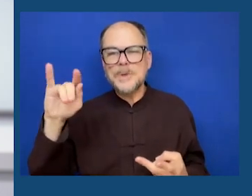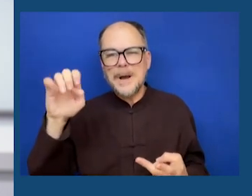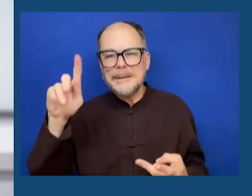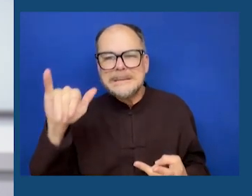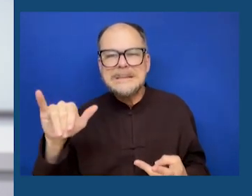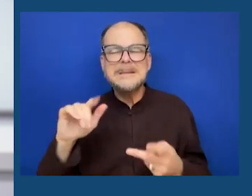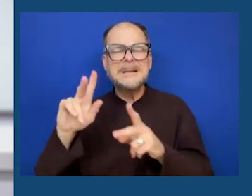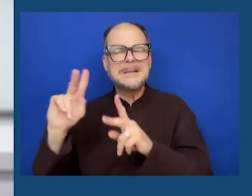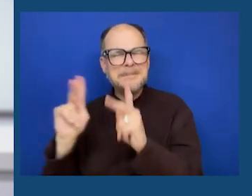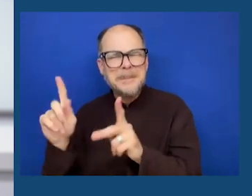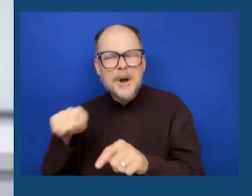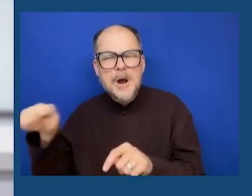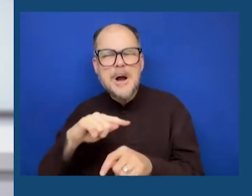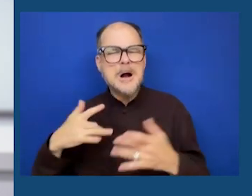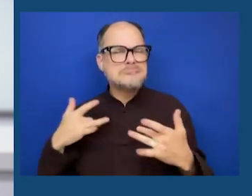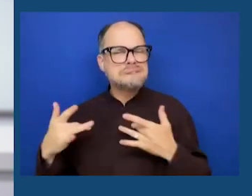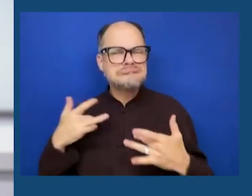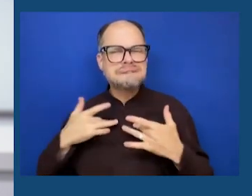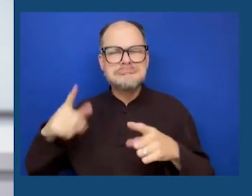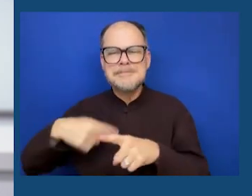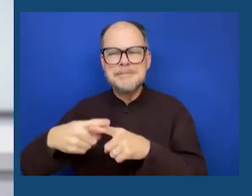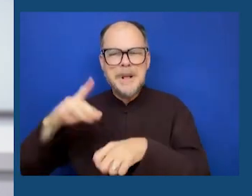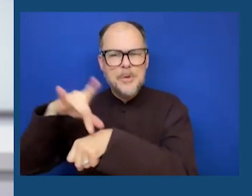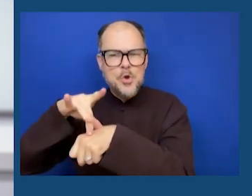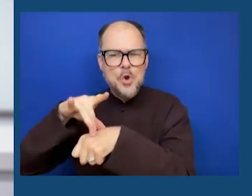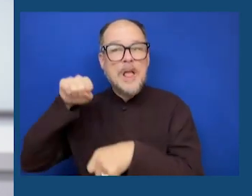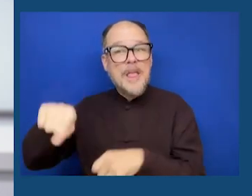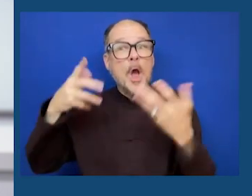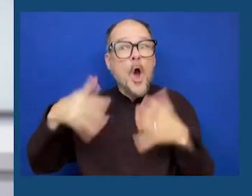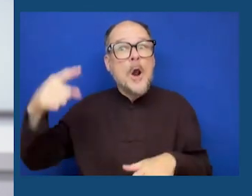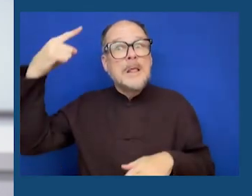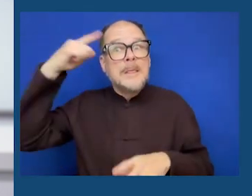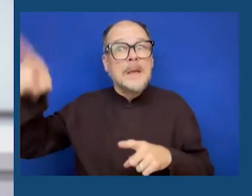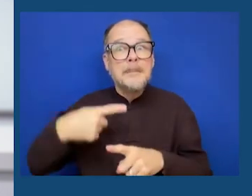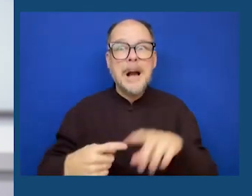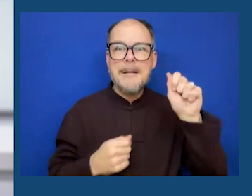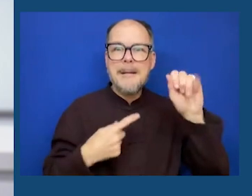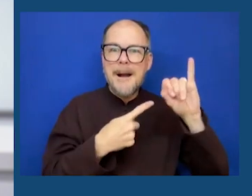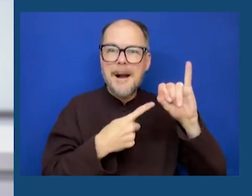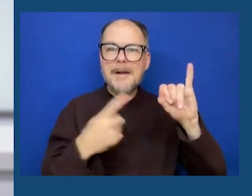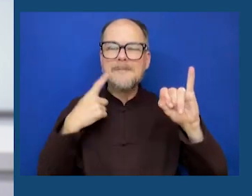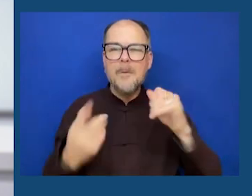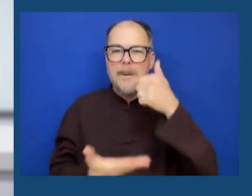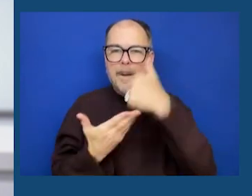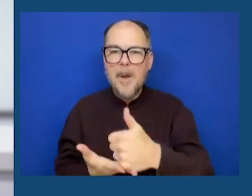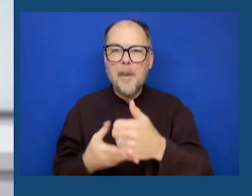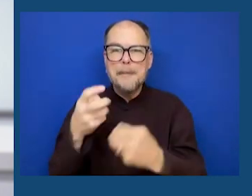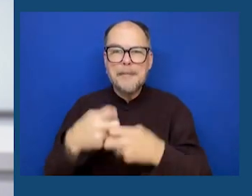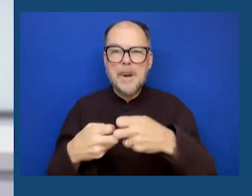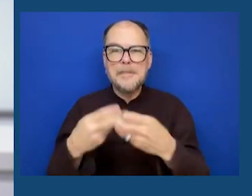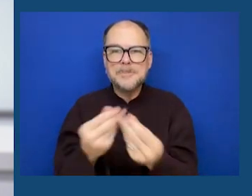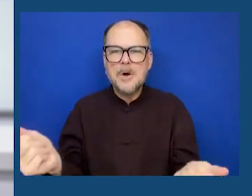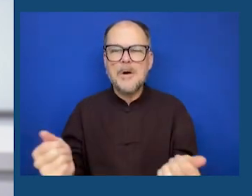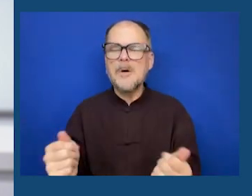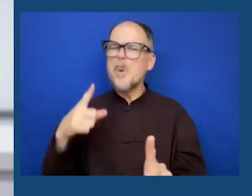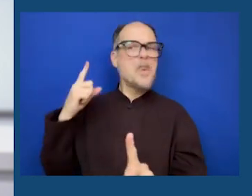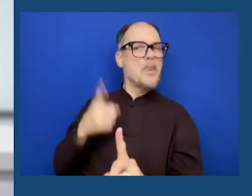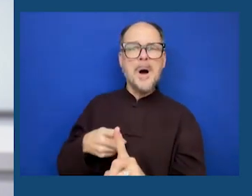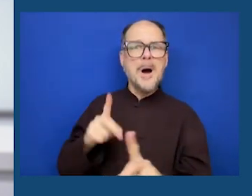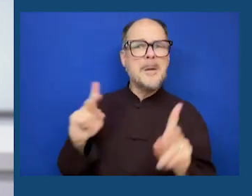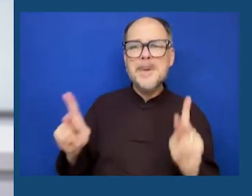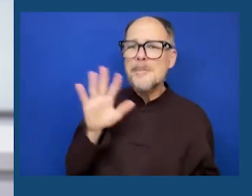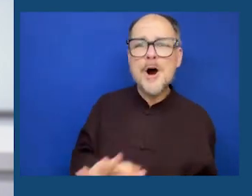this technology here as the path forward to solving the problems. And so people in New York are getting it. They're seeing what this is all